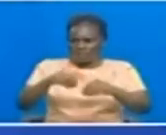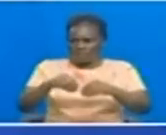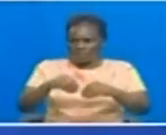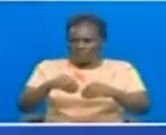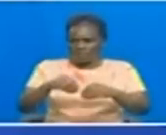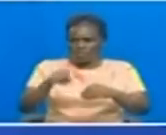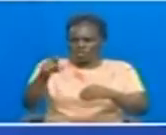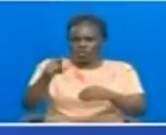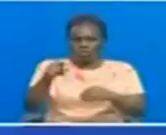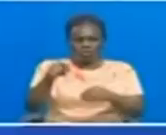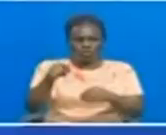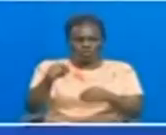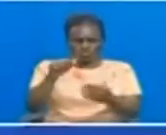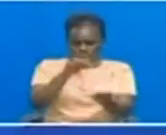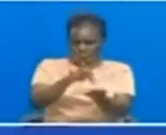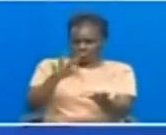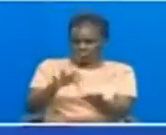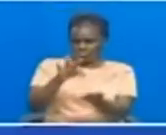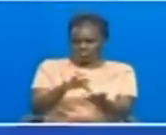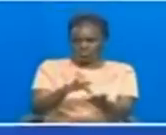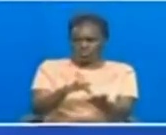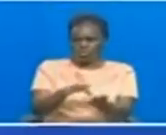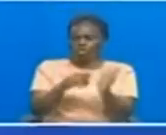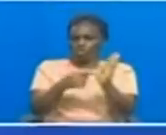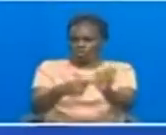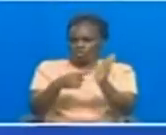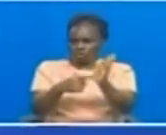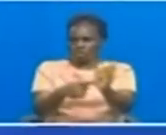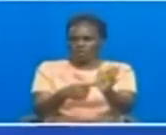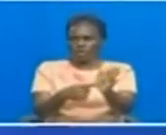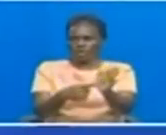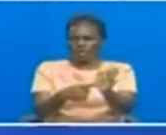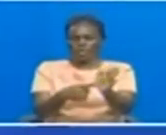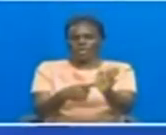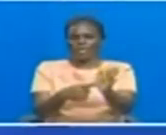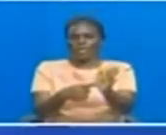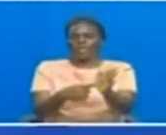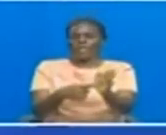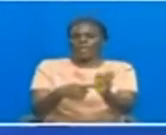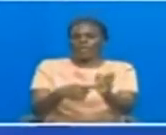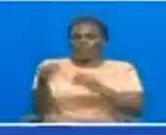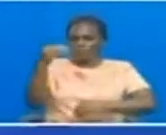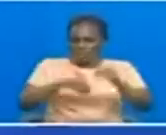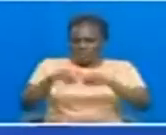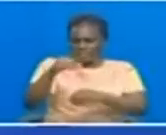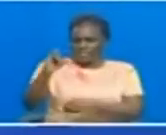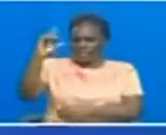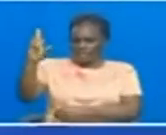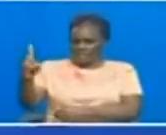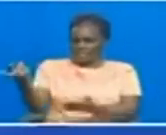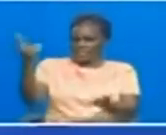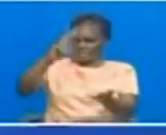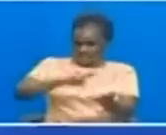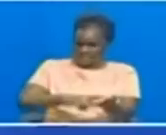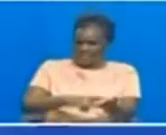just key exactly. in the way you text you just a message. Exactly, as okay. we shall demonstrate shortly. Uh-huh. So you shall have also your voter ID being registered into the system.